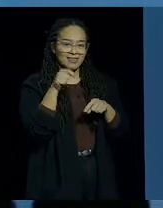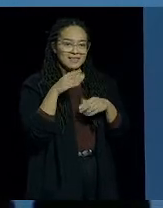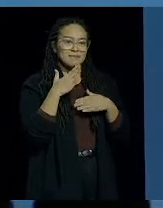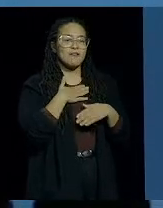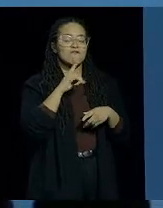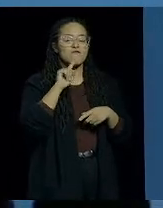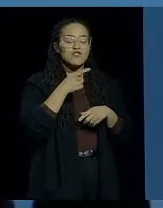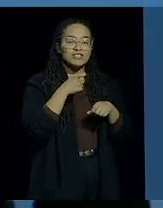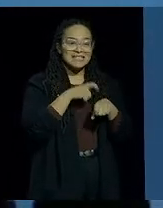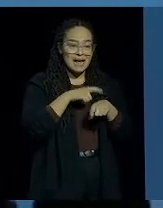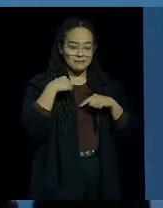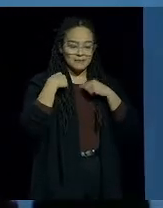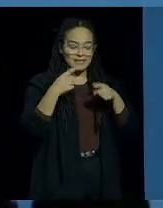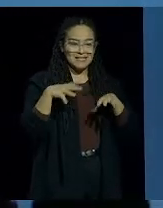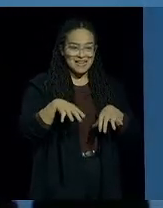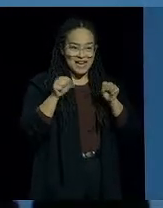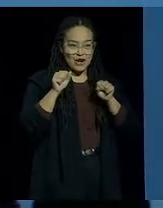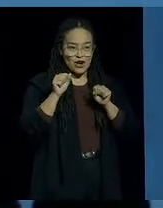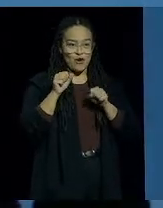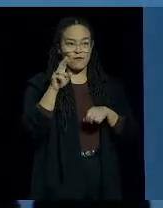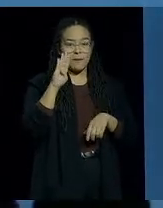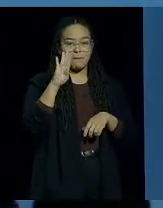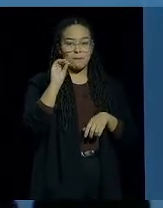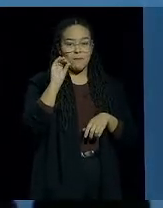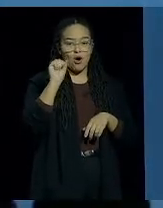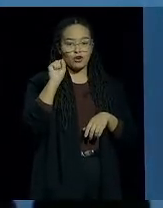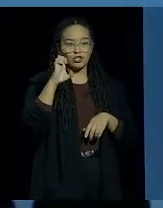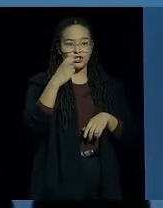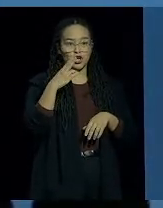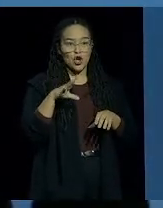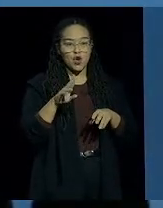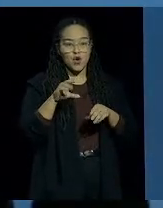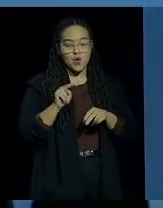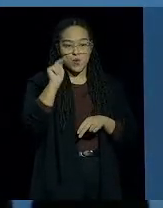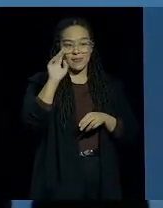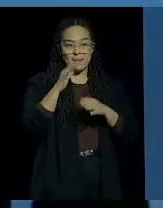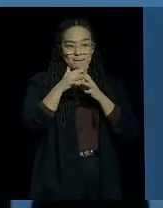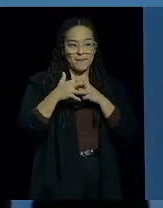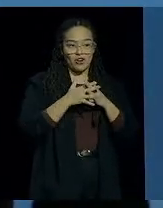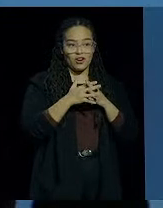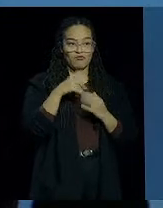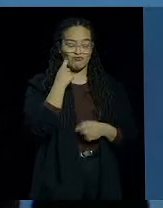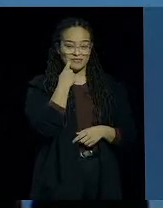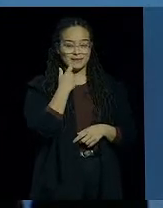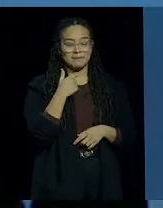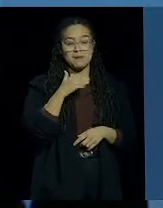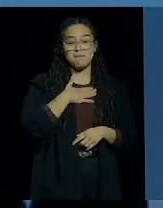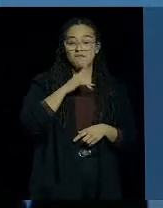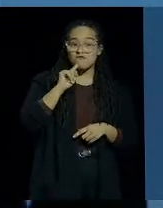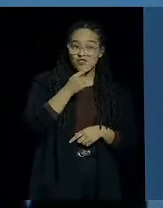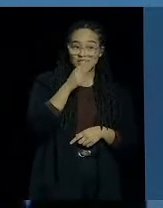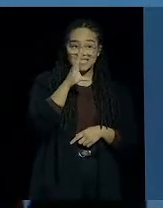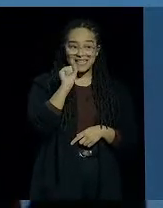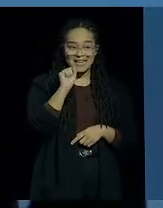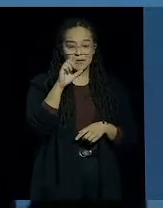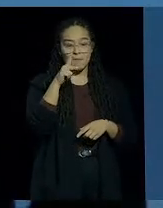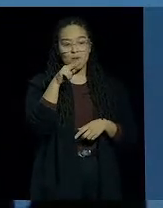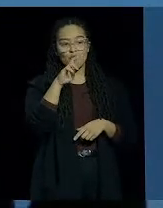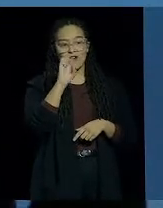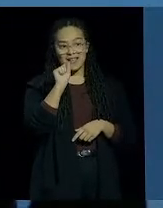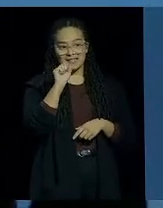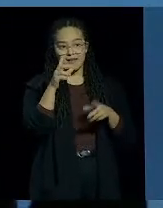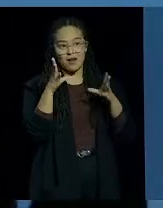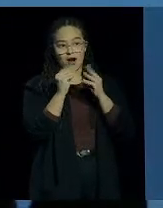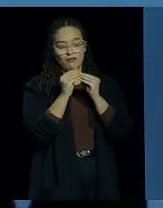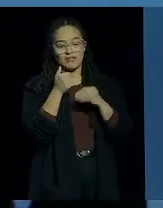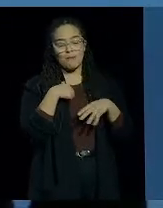since taking over as president of Bosch North America in September. This is my first CES press conference I'm hosting, and I'm really thrilled to be